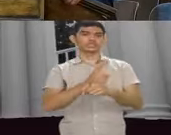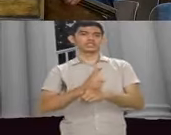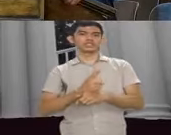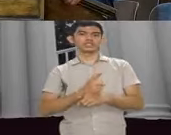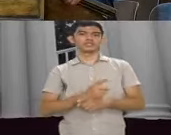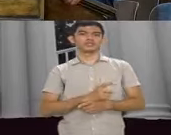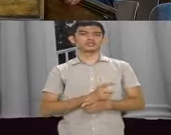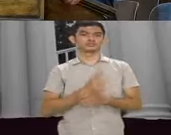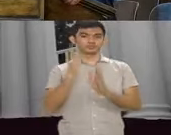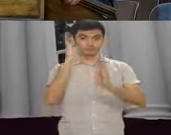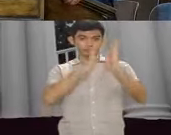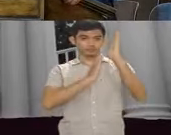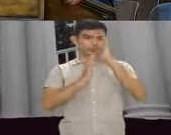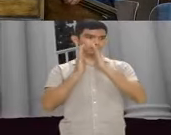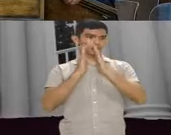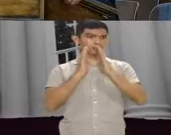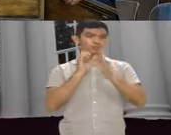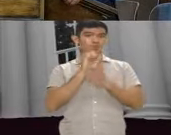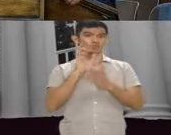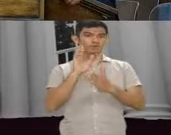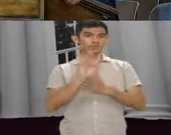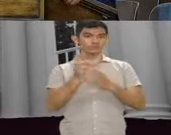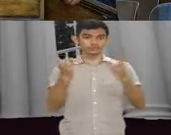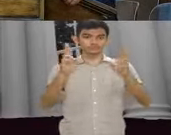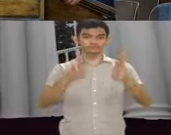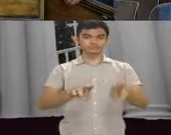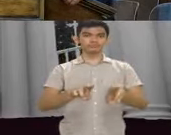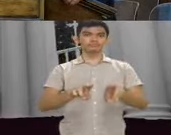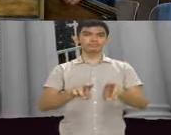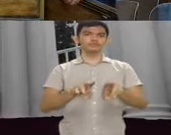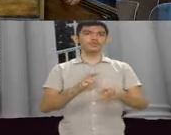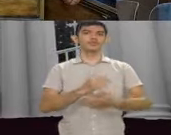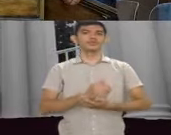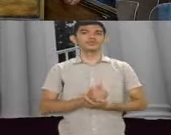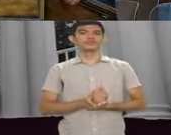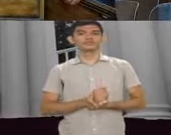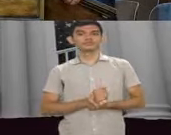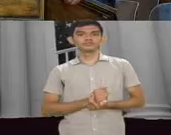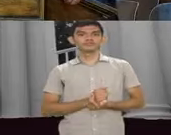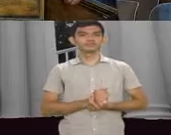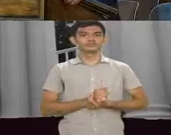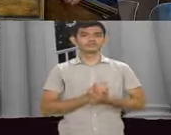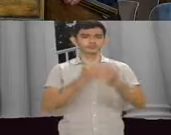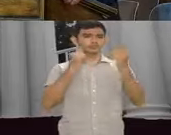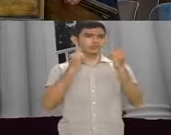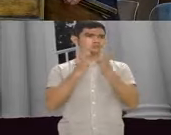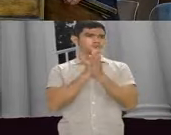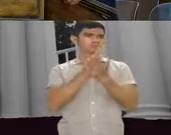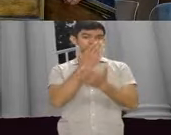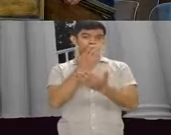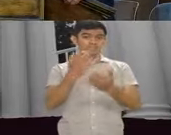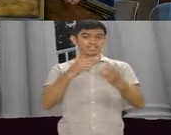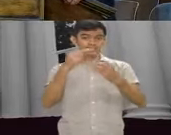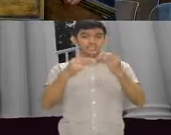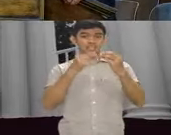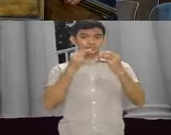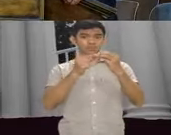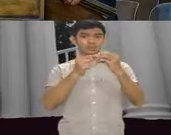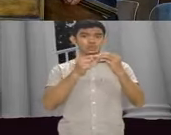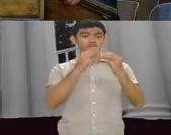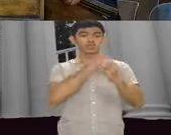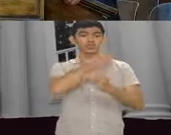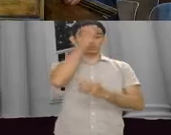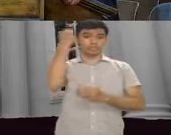this case. So kaning veneration ni Mary, ato ning ma-disregard tungod